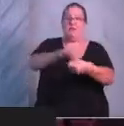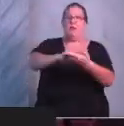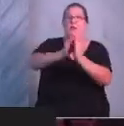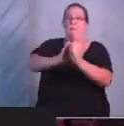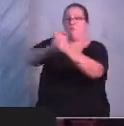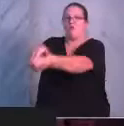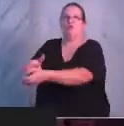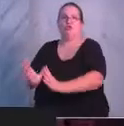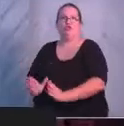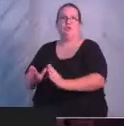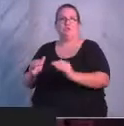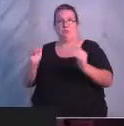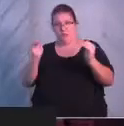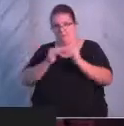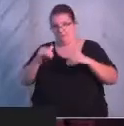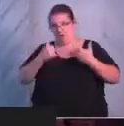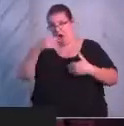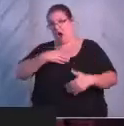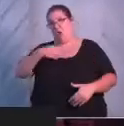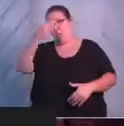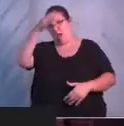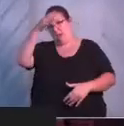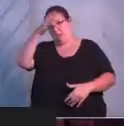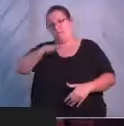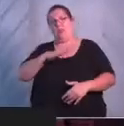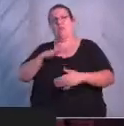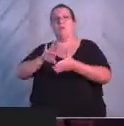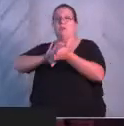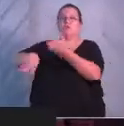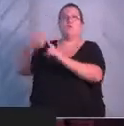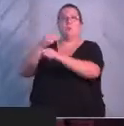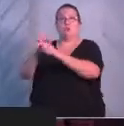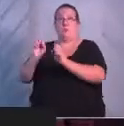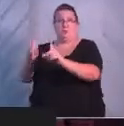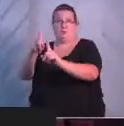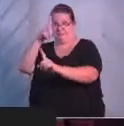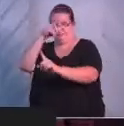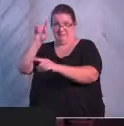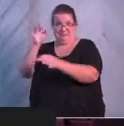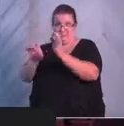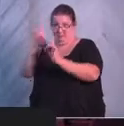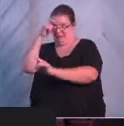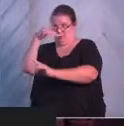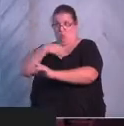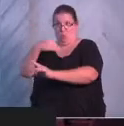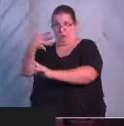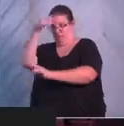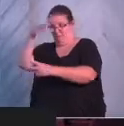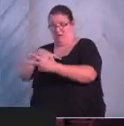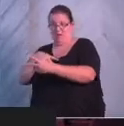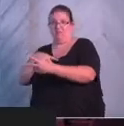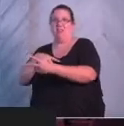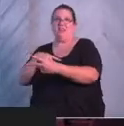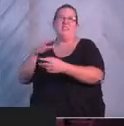is it fair to young white men to be excluded from a job opportunity simply because they are white and they are male? This sort of